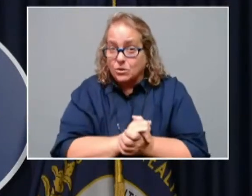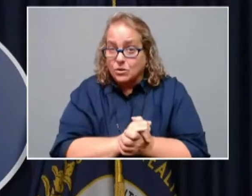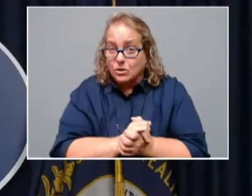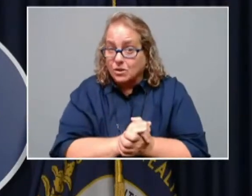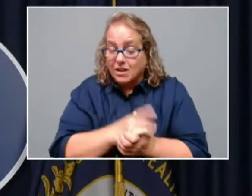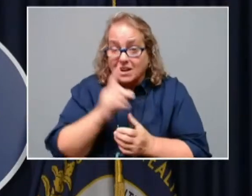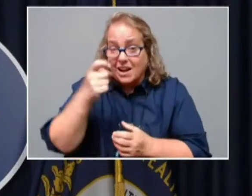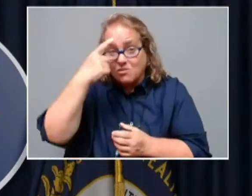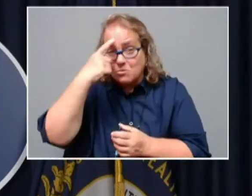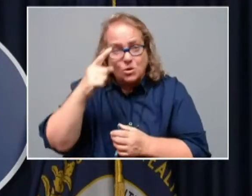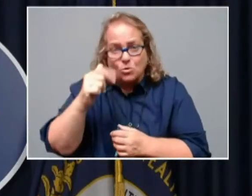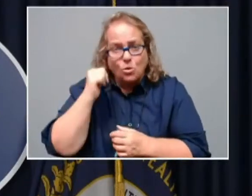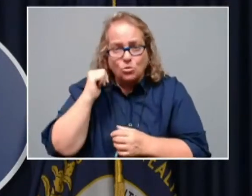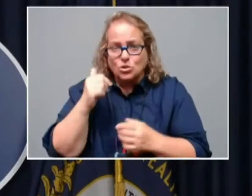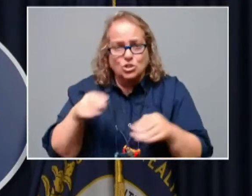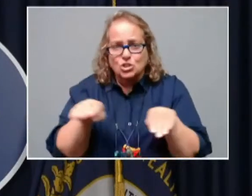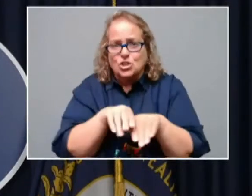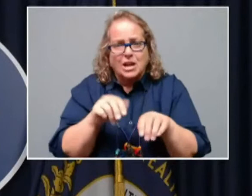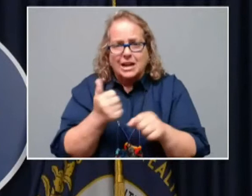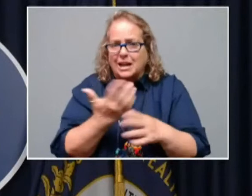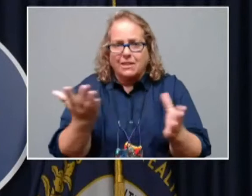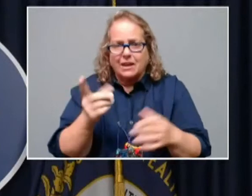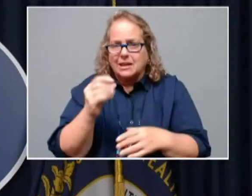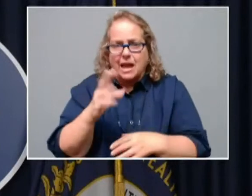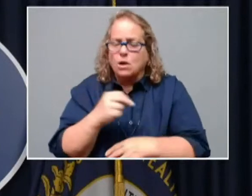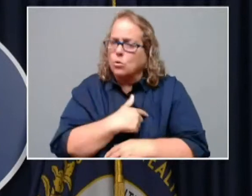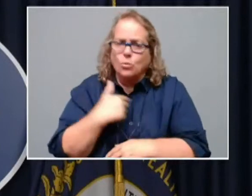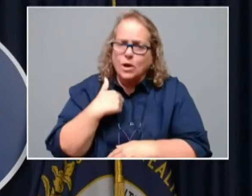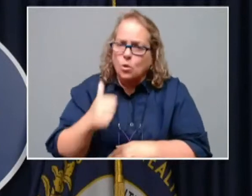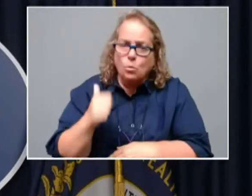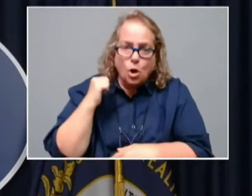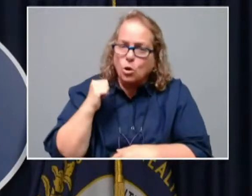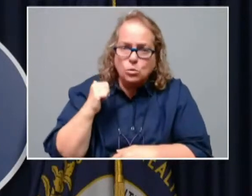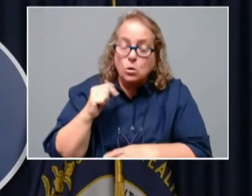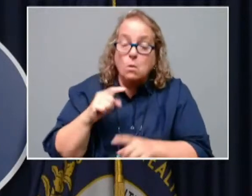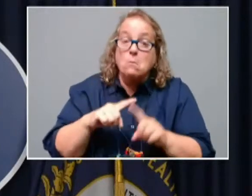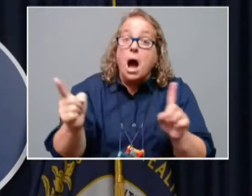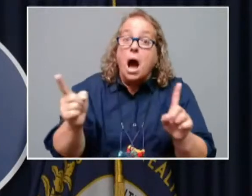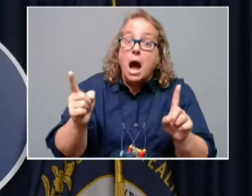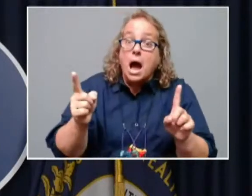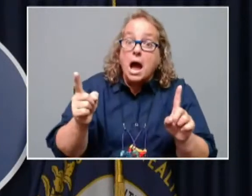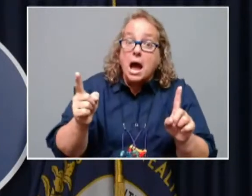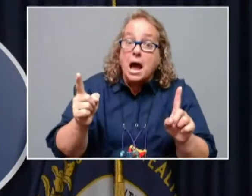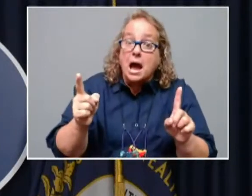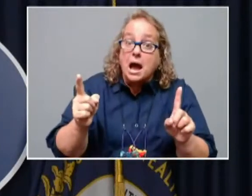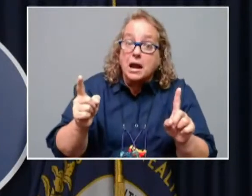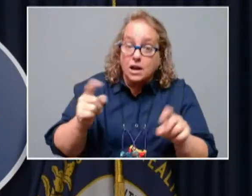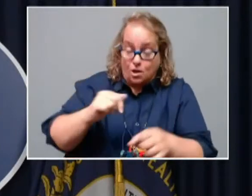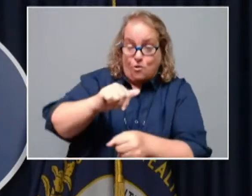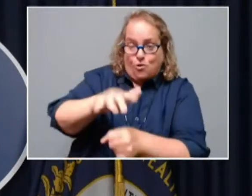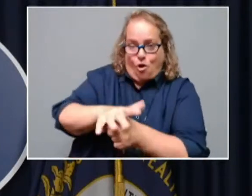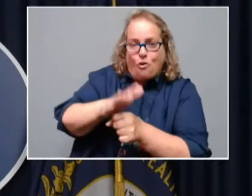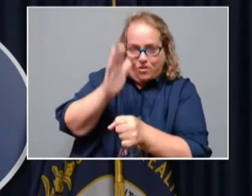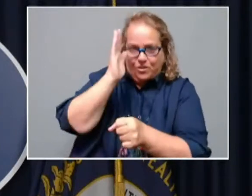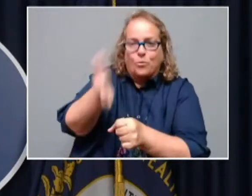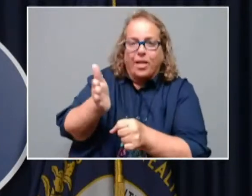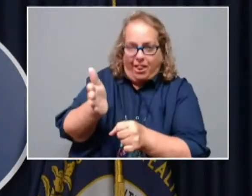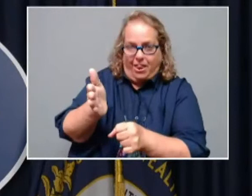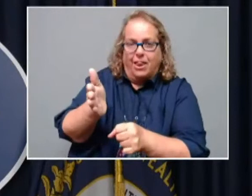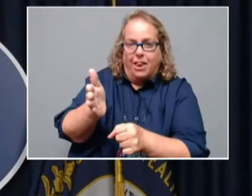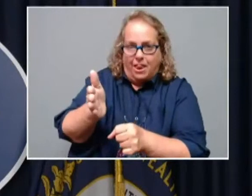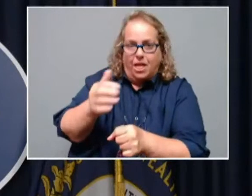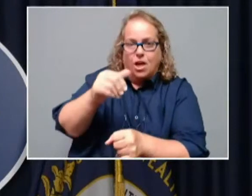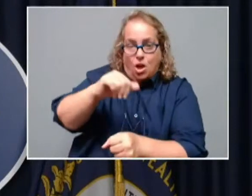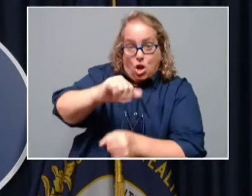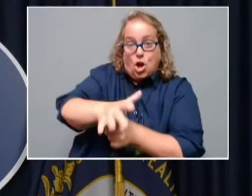down. We're not going to, but COVID will. So the question is, if you want everything open, are you willing to do what it takes?